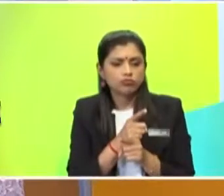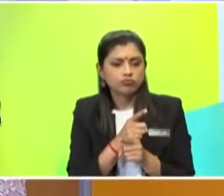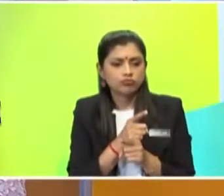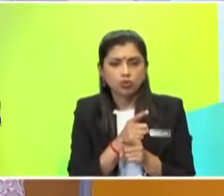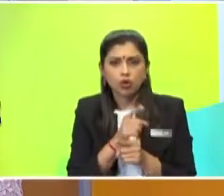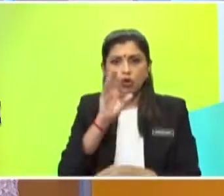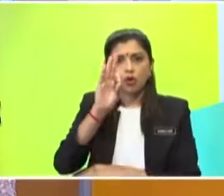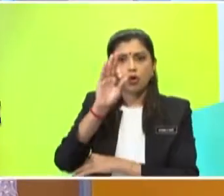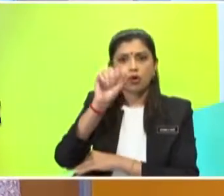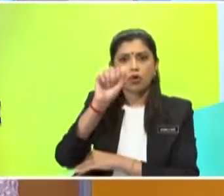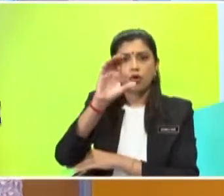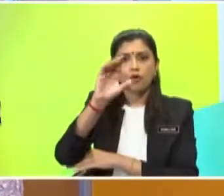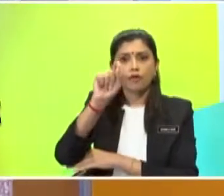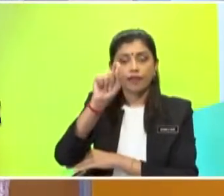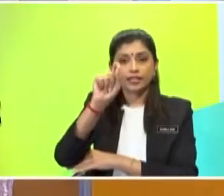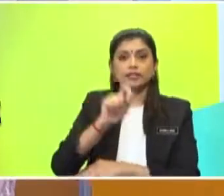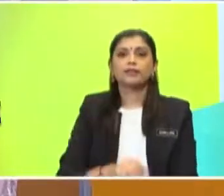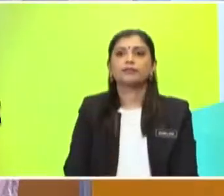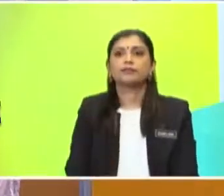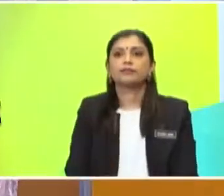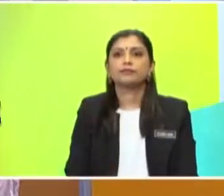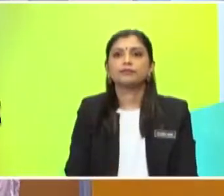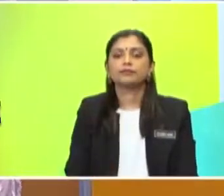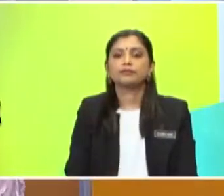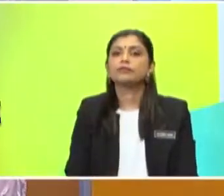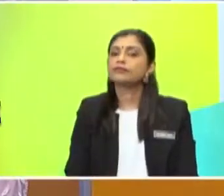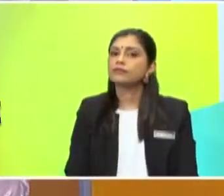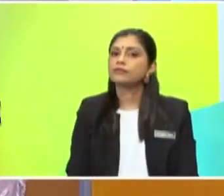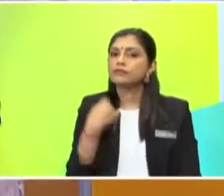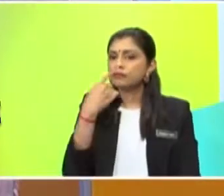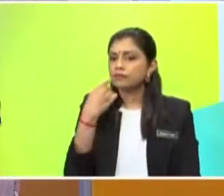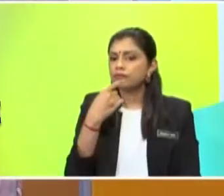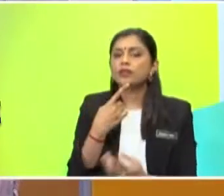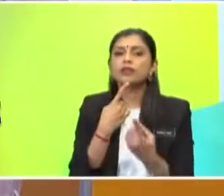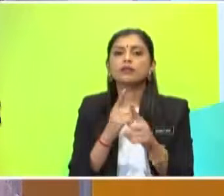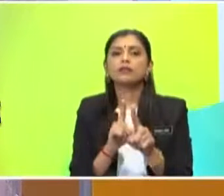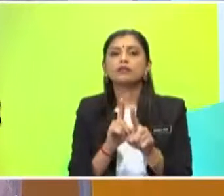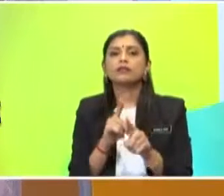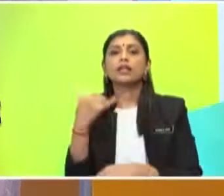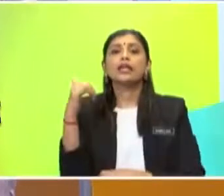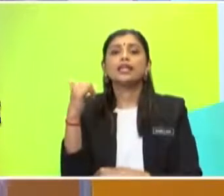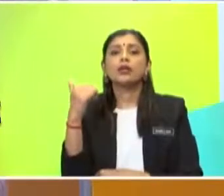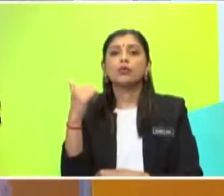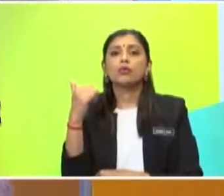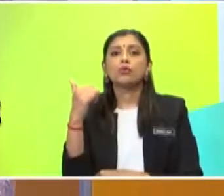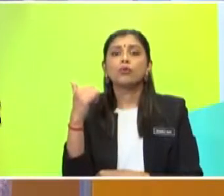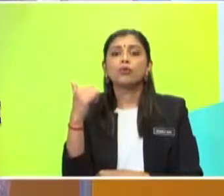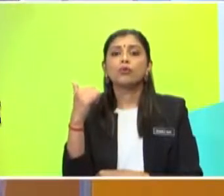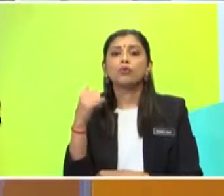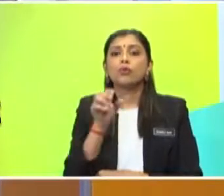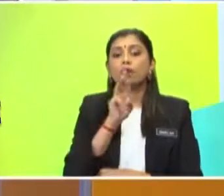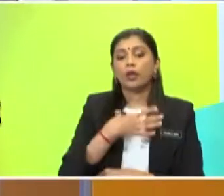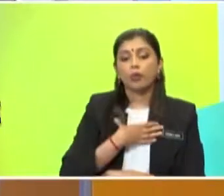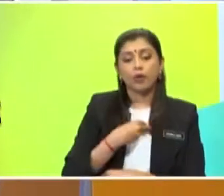have yellow color. Now, let me just ask any one of the students, anyone who can answer me, what does yellow color represent? Anyone?